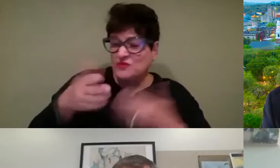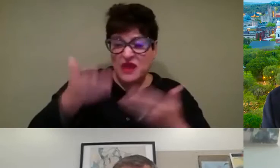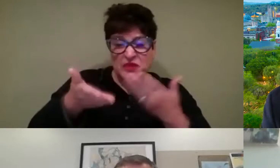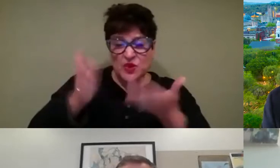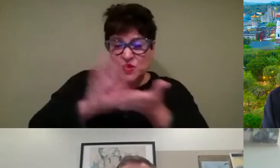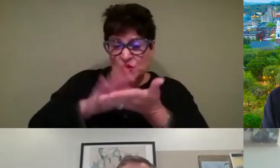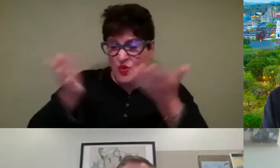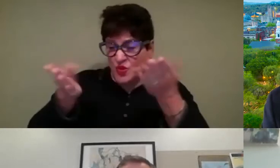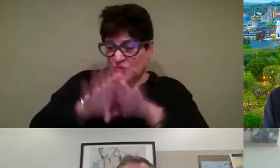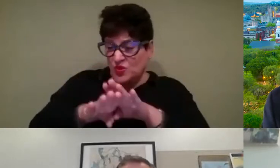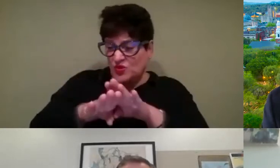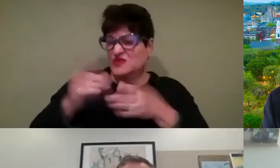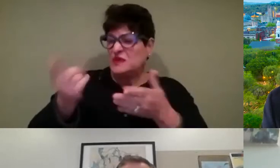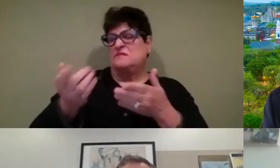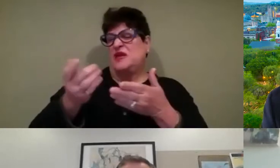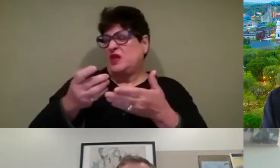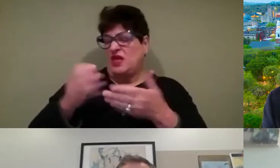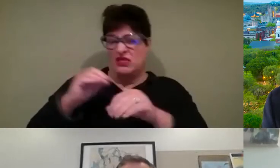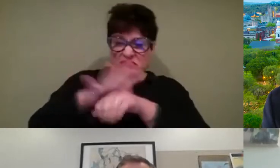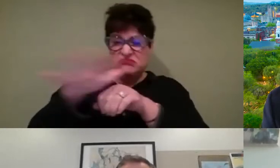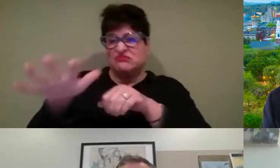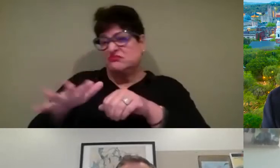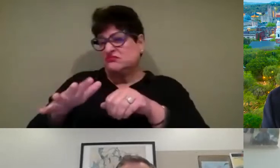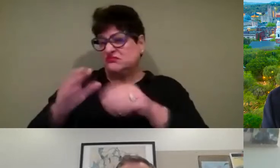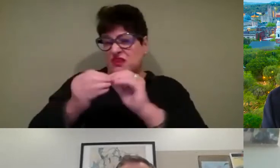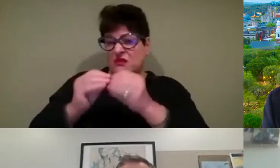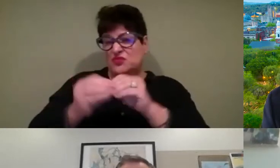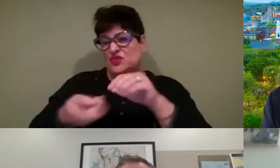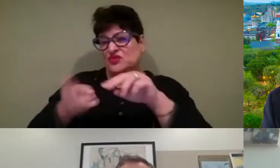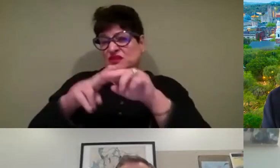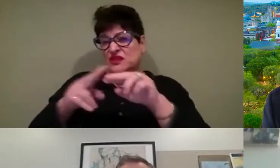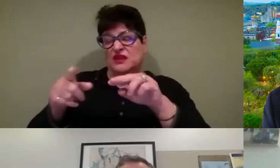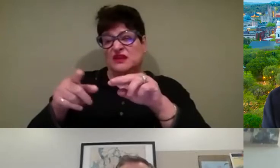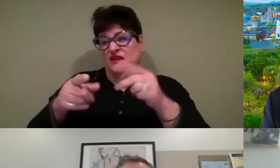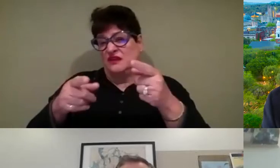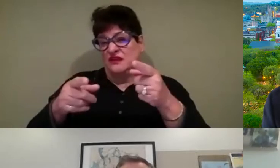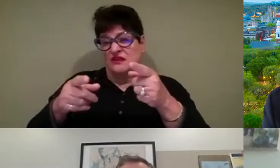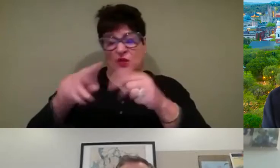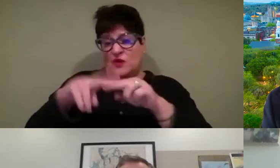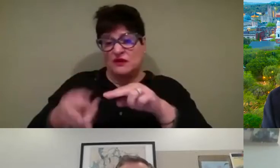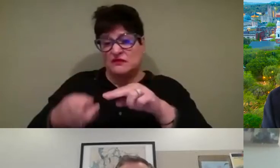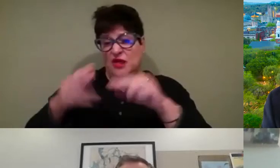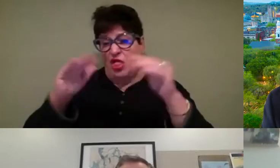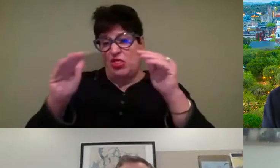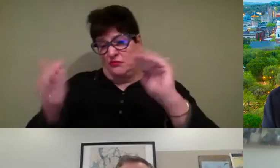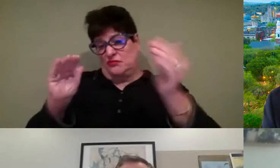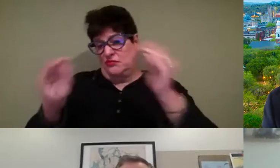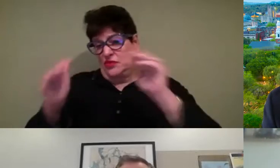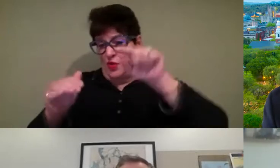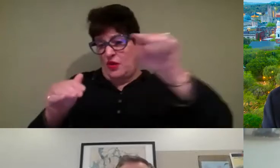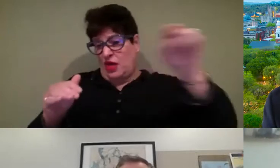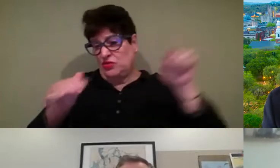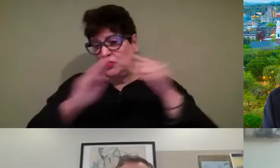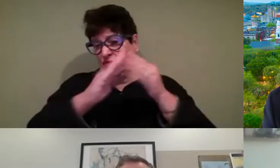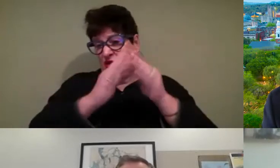to New Haven's COVID numbers remaining relatively lower than other cities. I think there's a variety of things. I think is